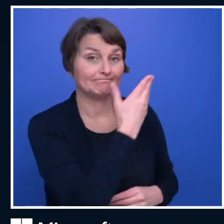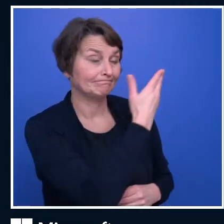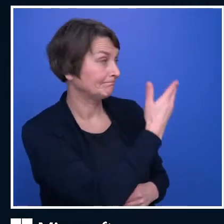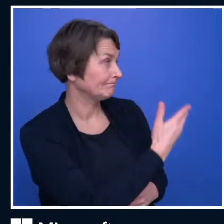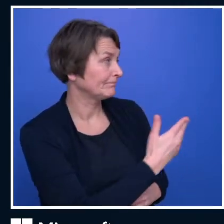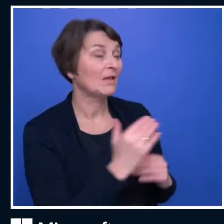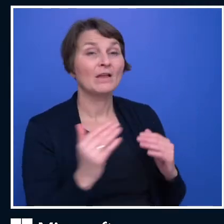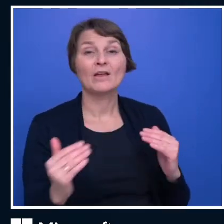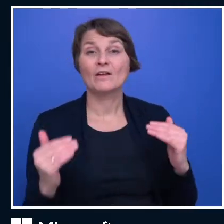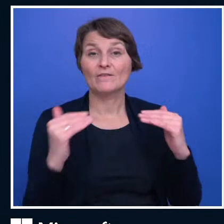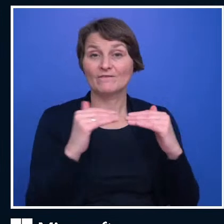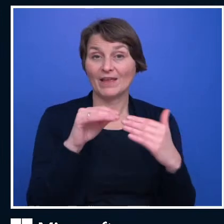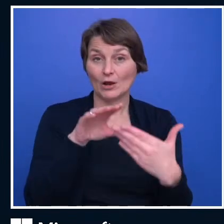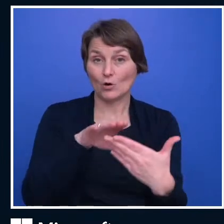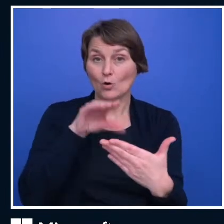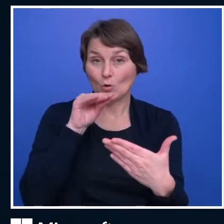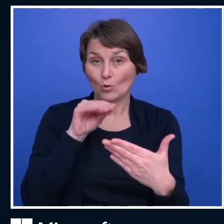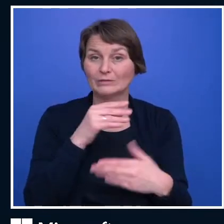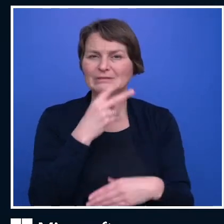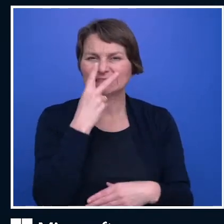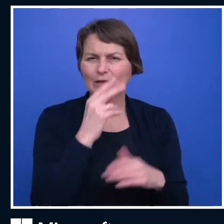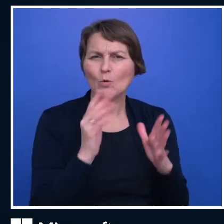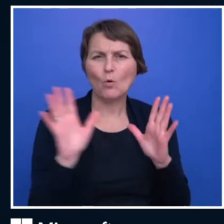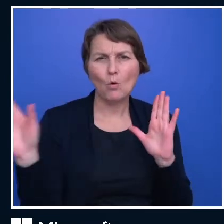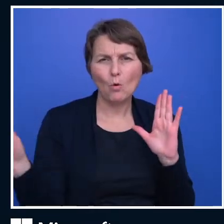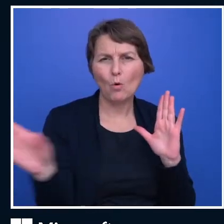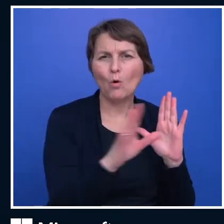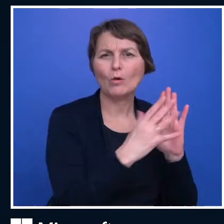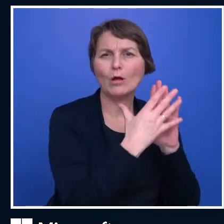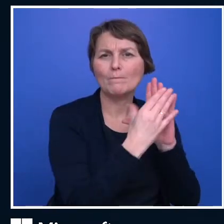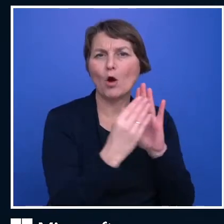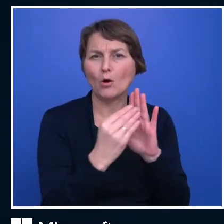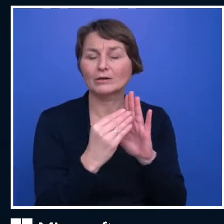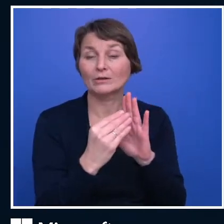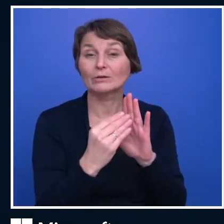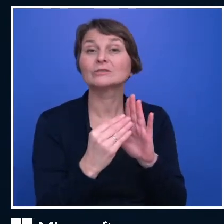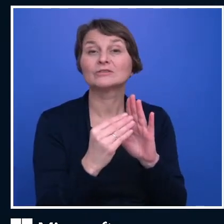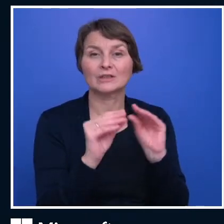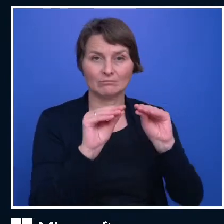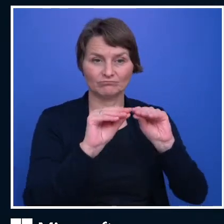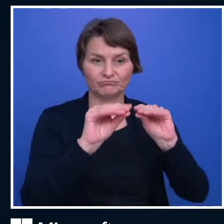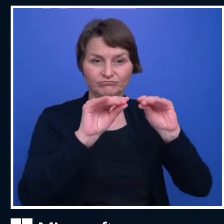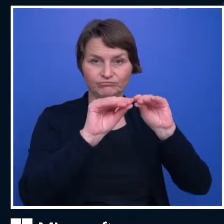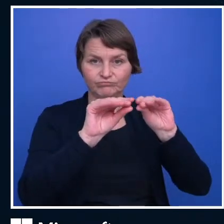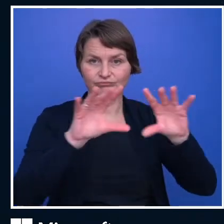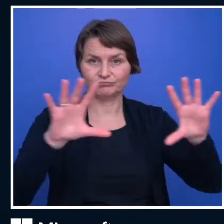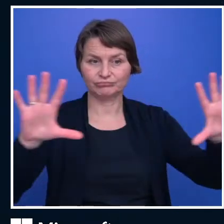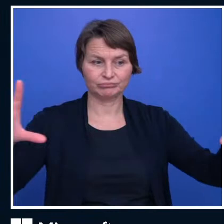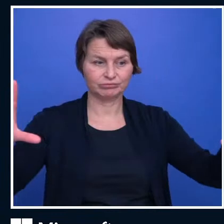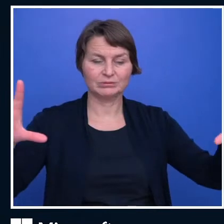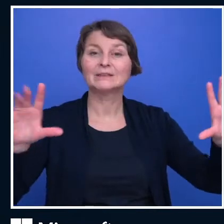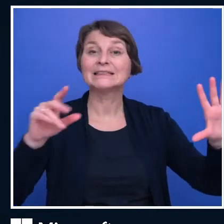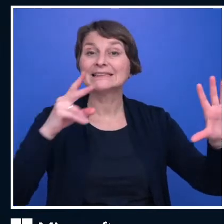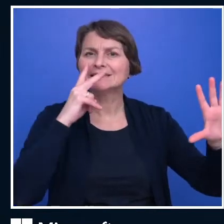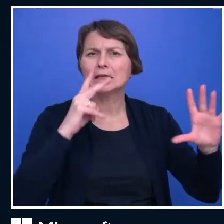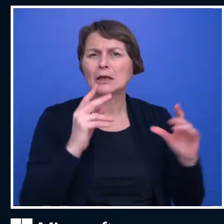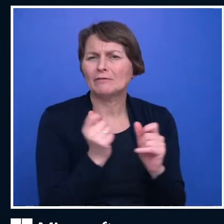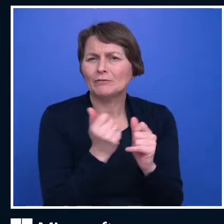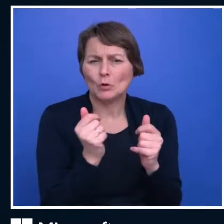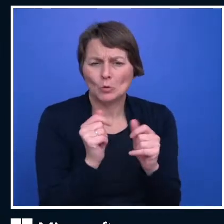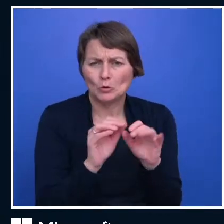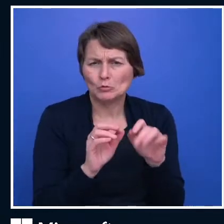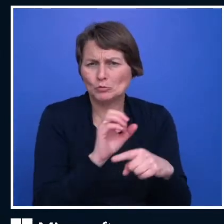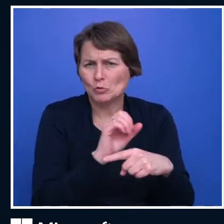of these models for me with just a few lines of code. I don't need to do a lot of things.